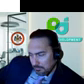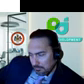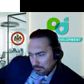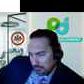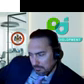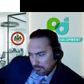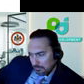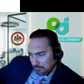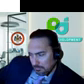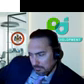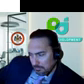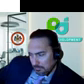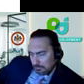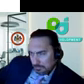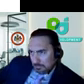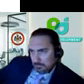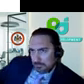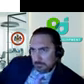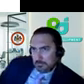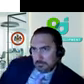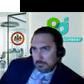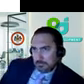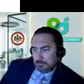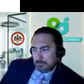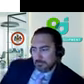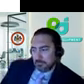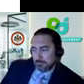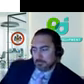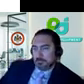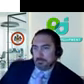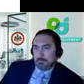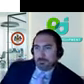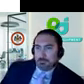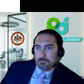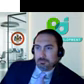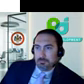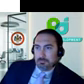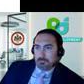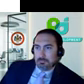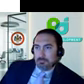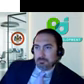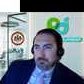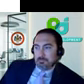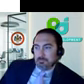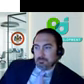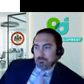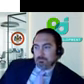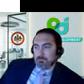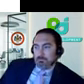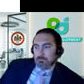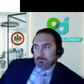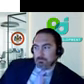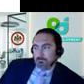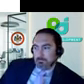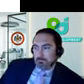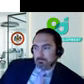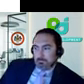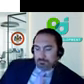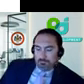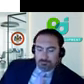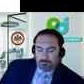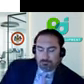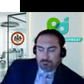collection and perceptibly less traffic from those vehicles in and out of the neighborhood, because rather than, coming,